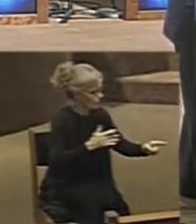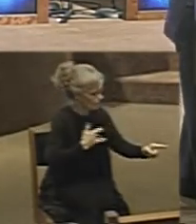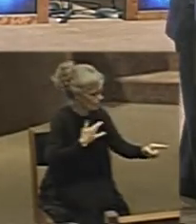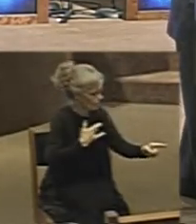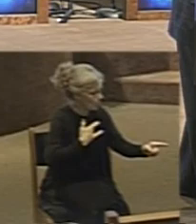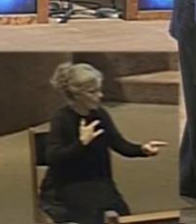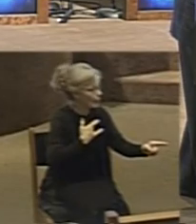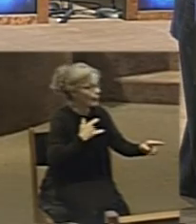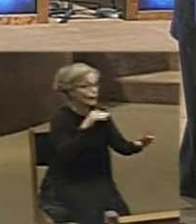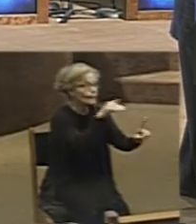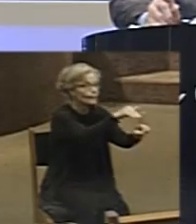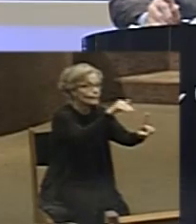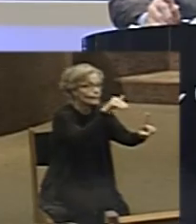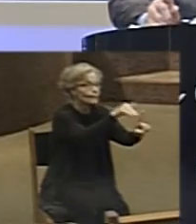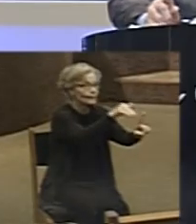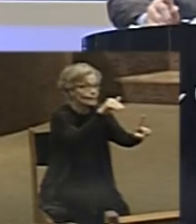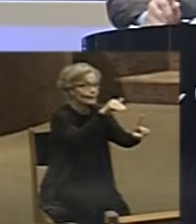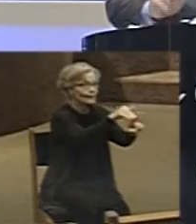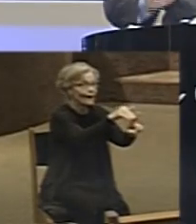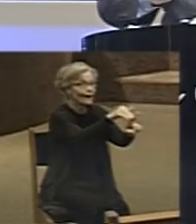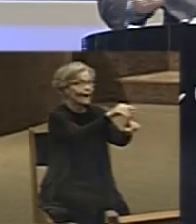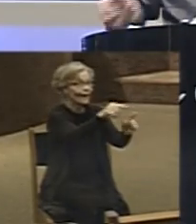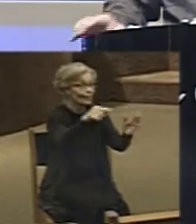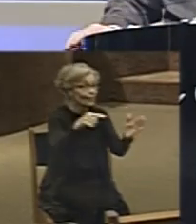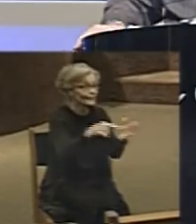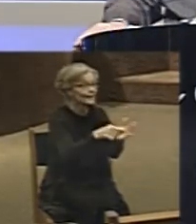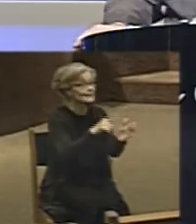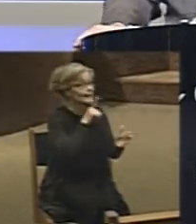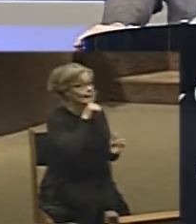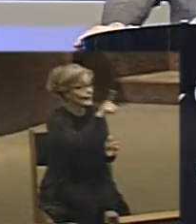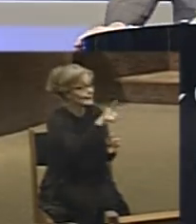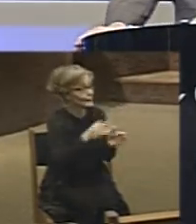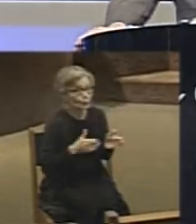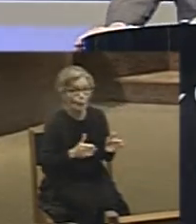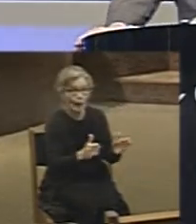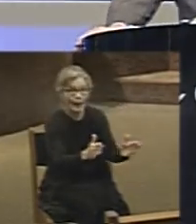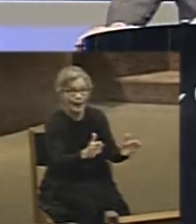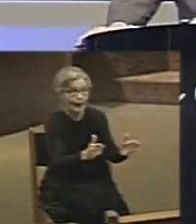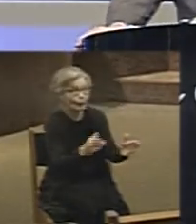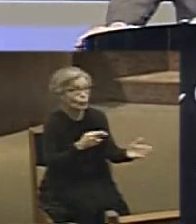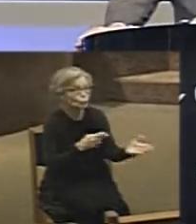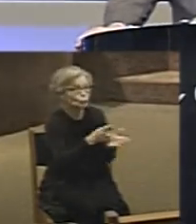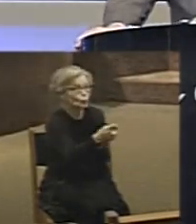this is the way. Walk ye in it.